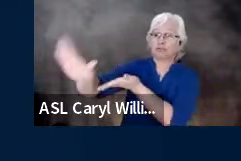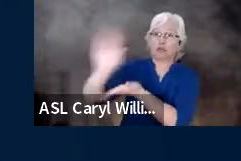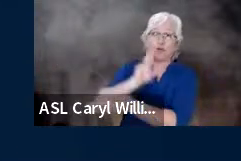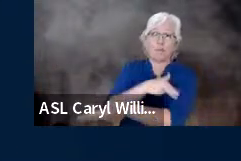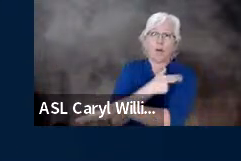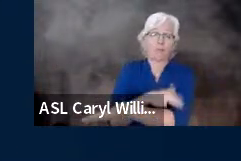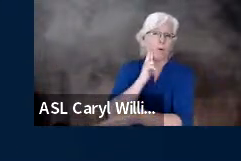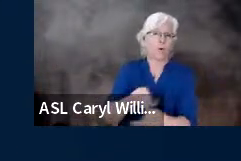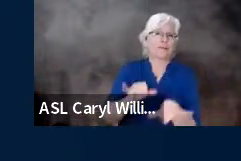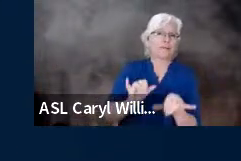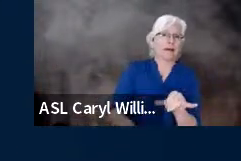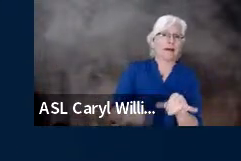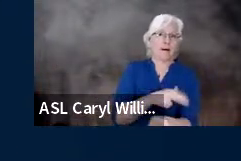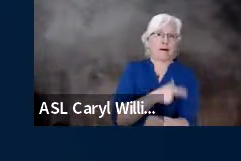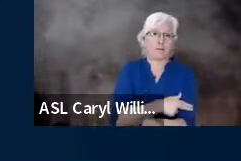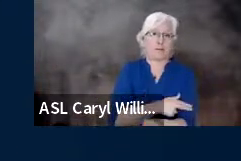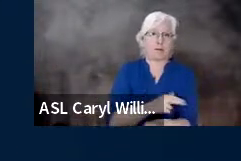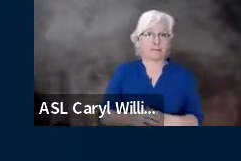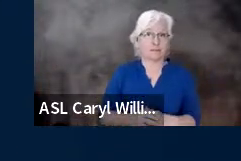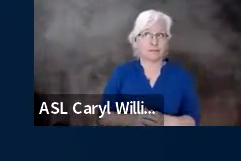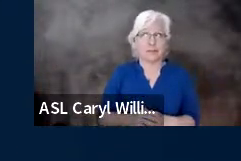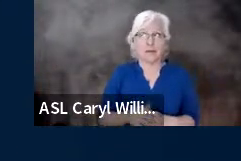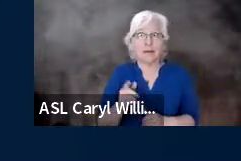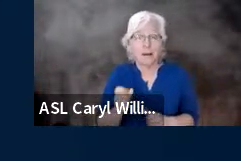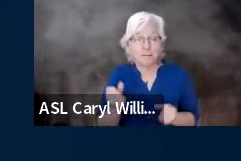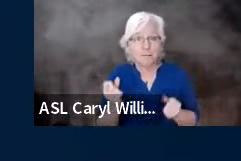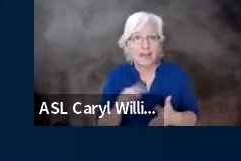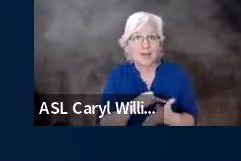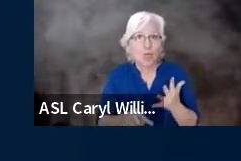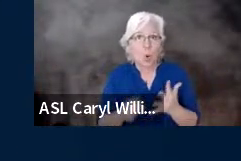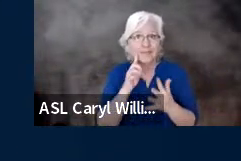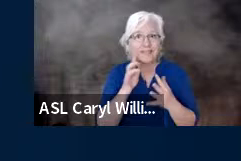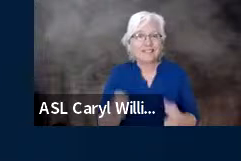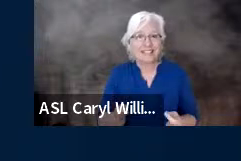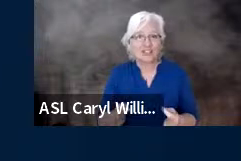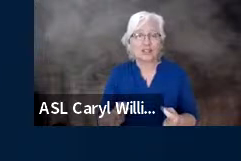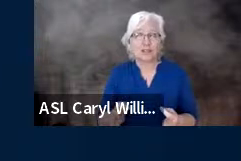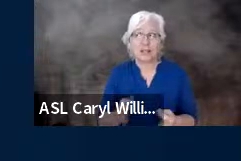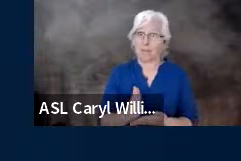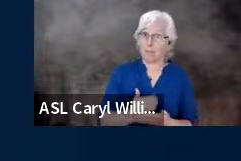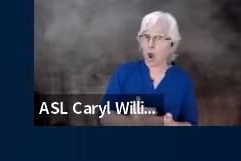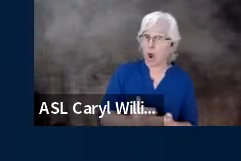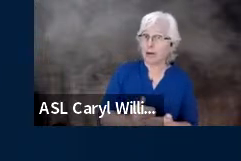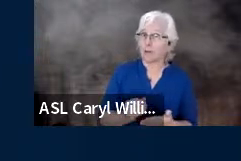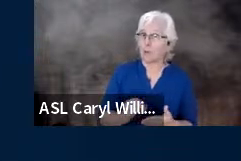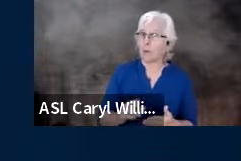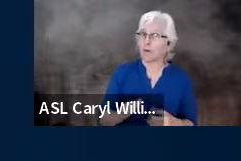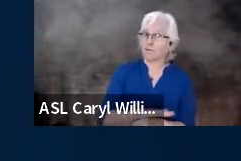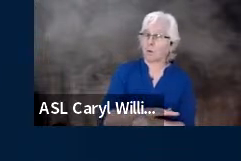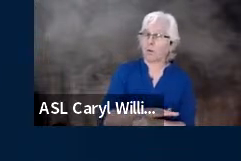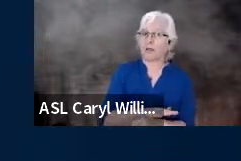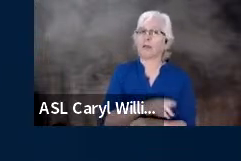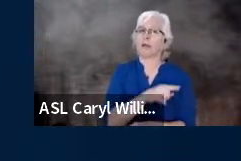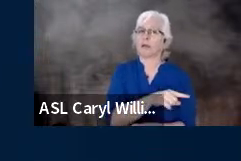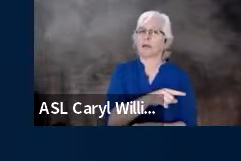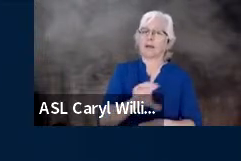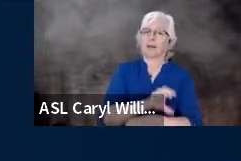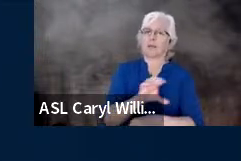those decisions are being made, at least in part, with help from an algorithmic